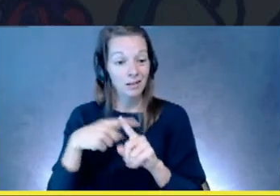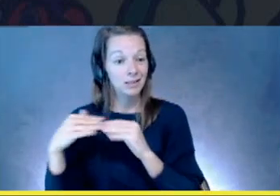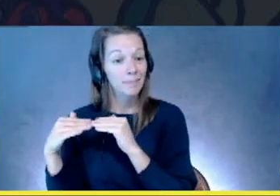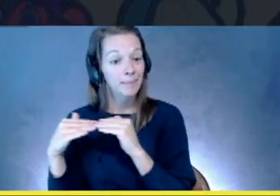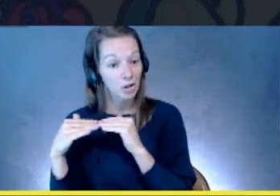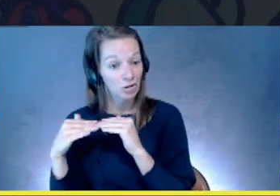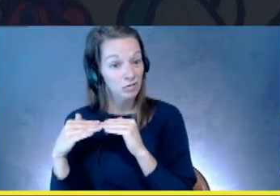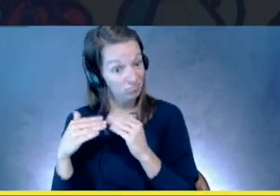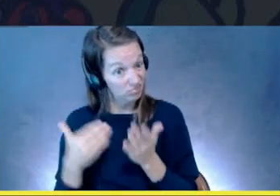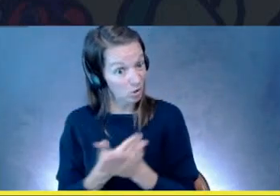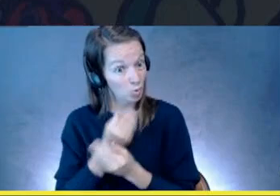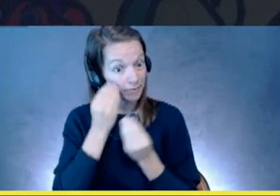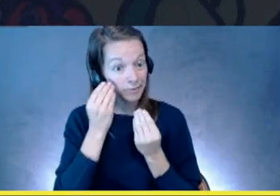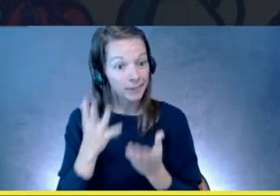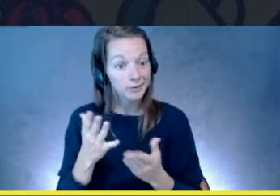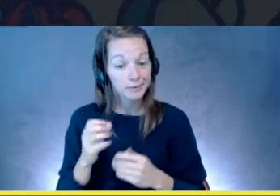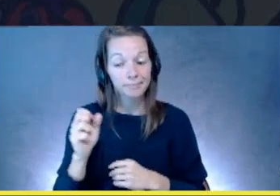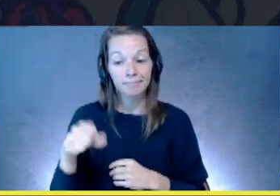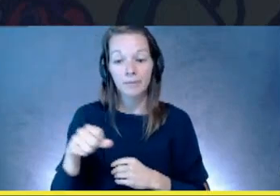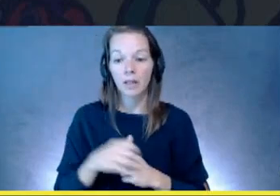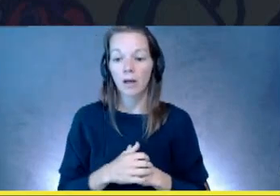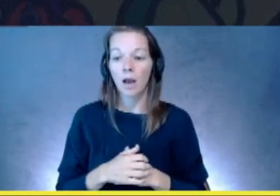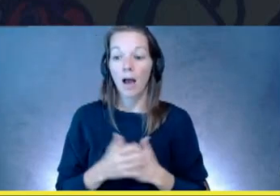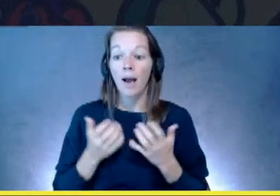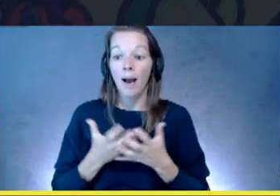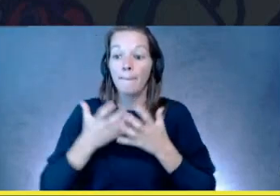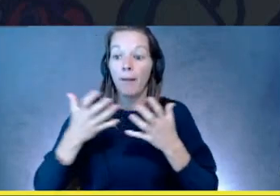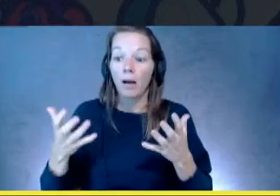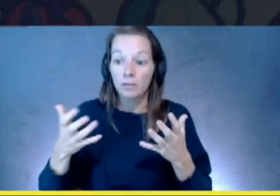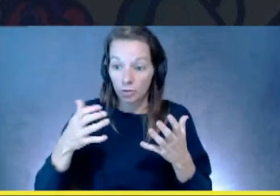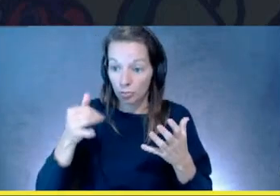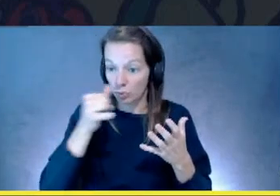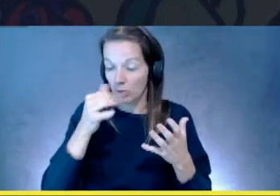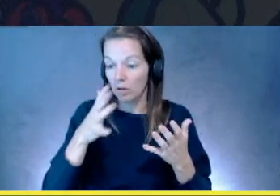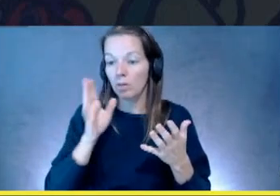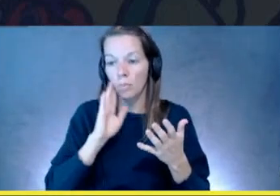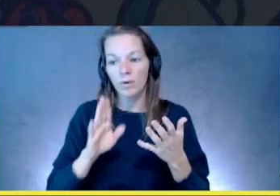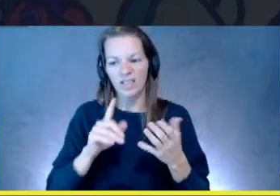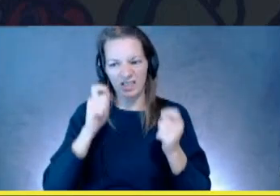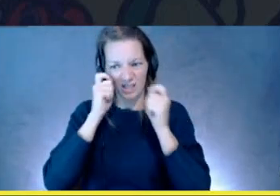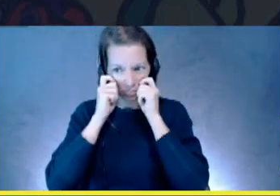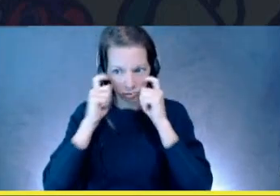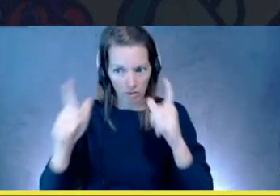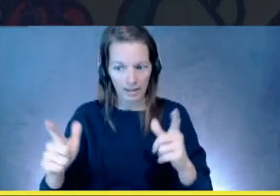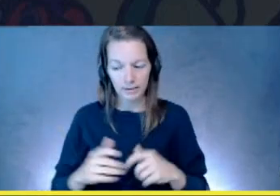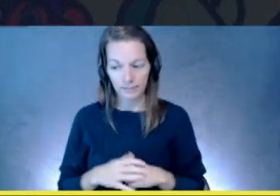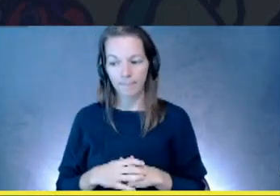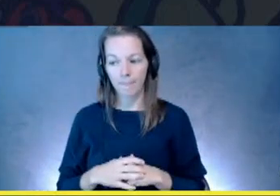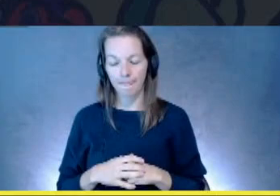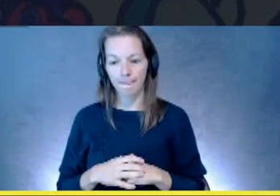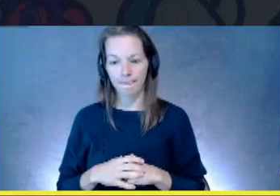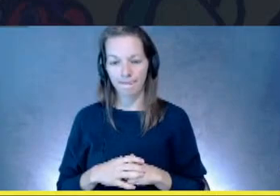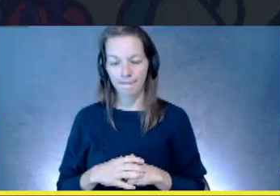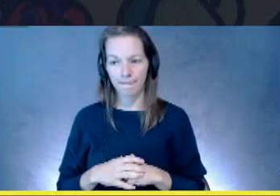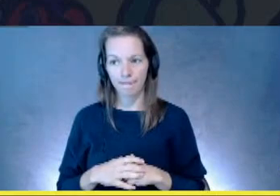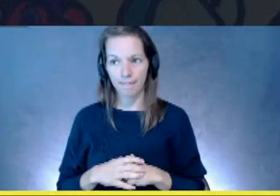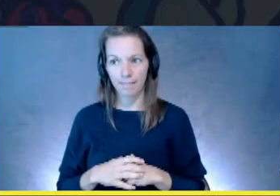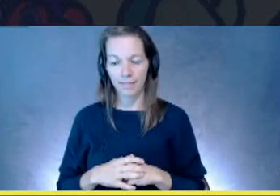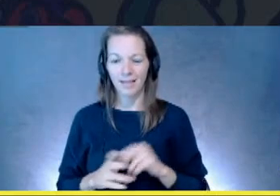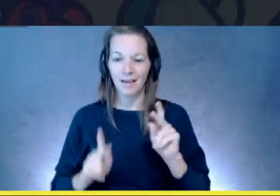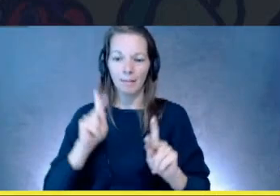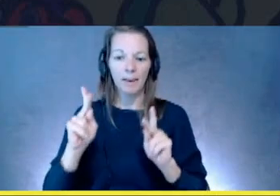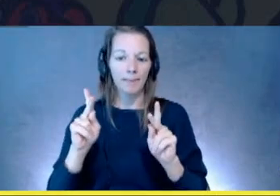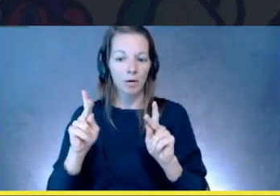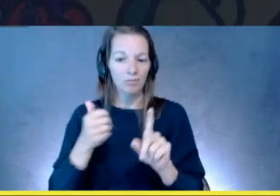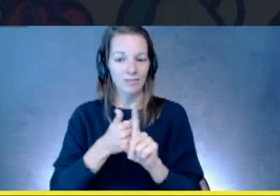finding. The magnitude of our findings were also really surprising. And people with disabilities had